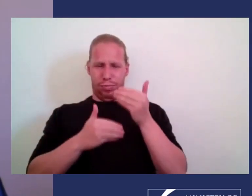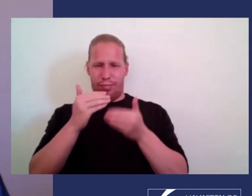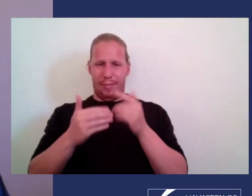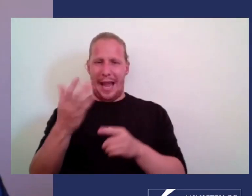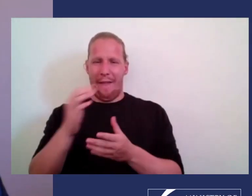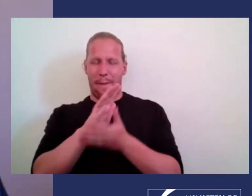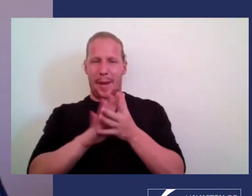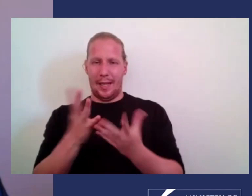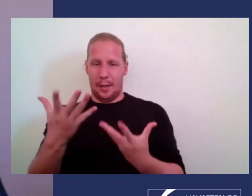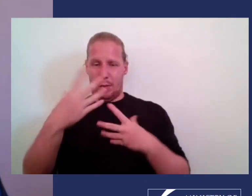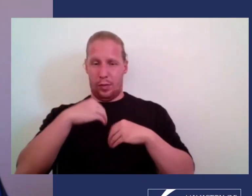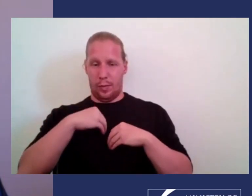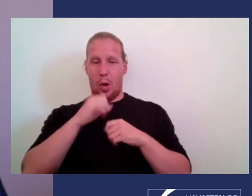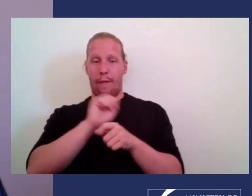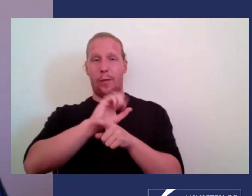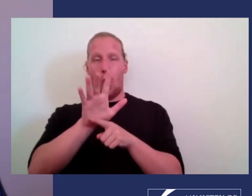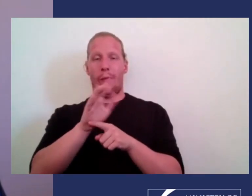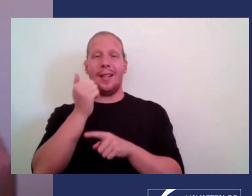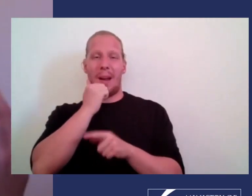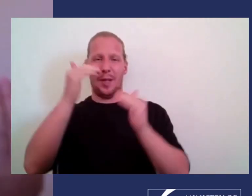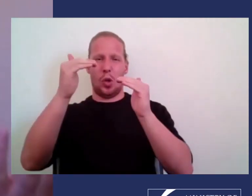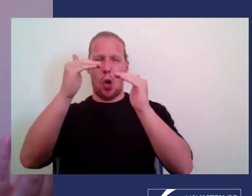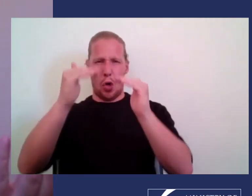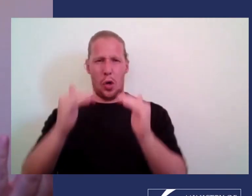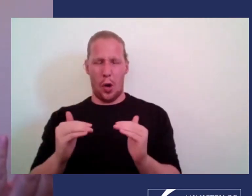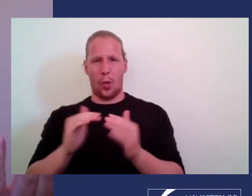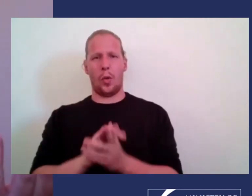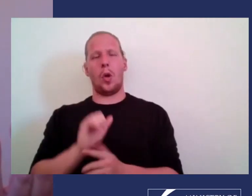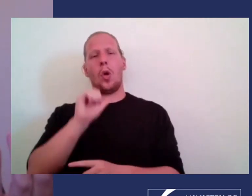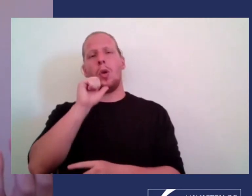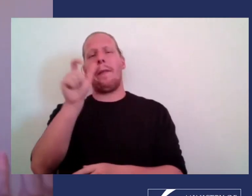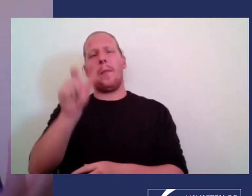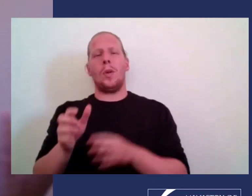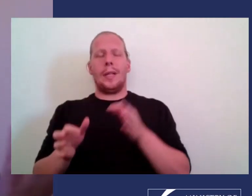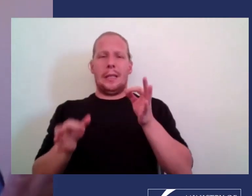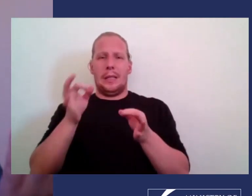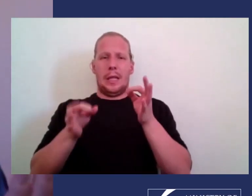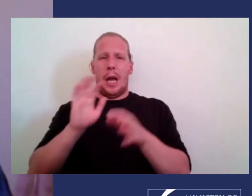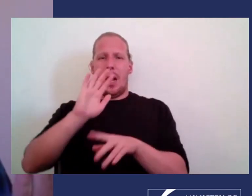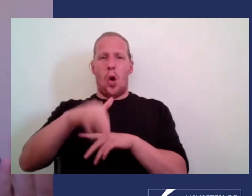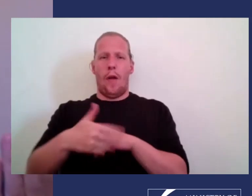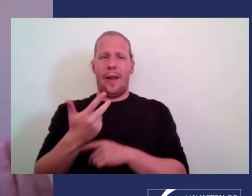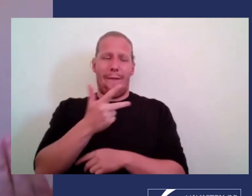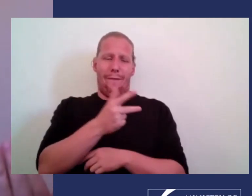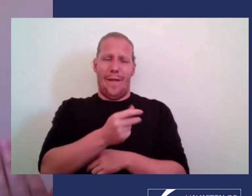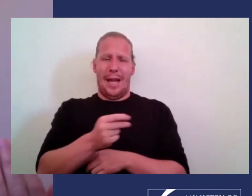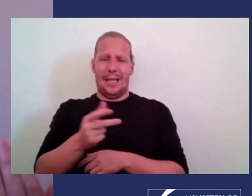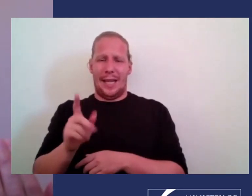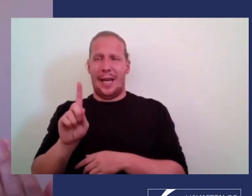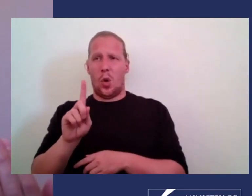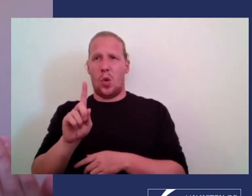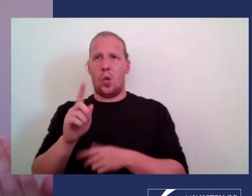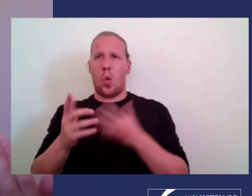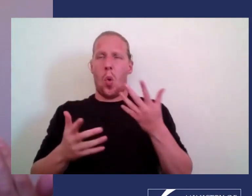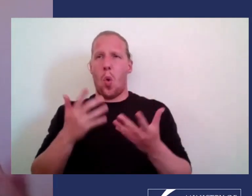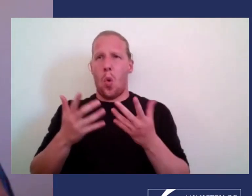low. And so when people have been weighing up the decision of, do I get a vaccine or am I going to get exposed to